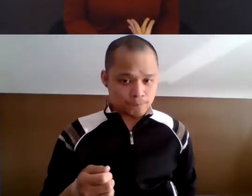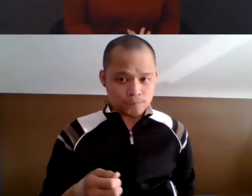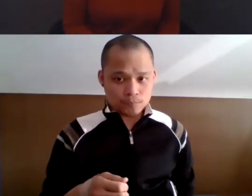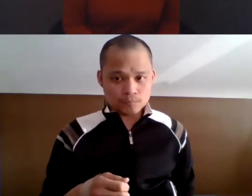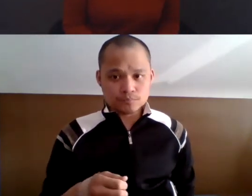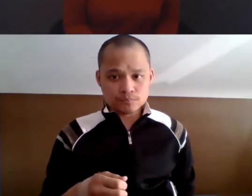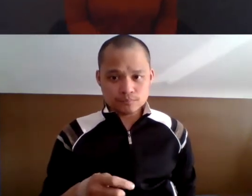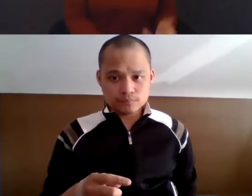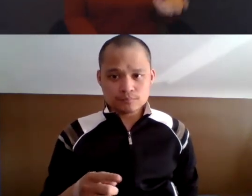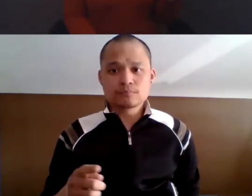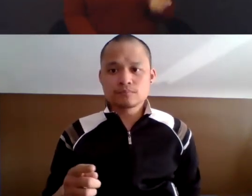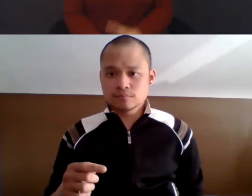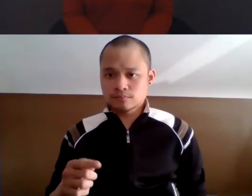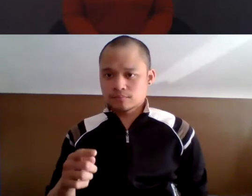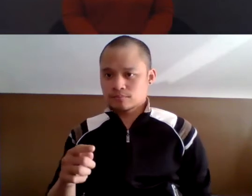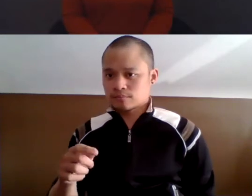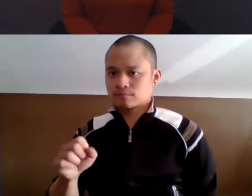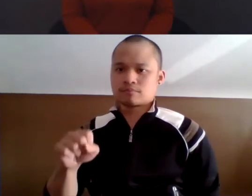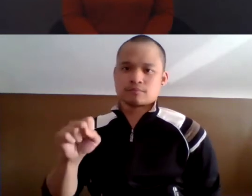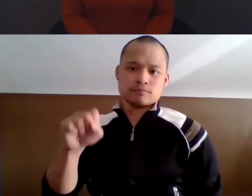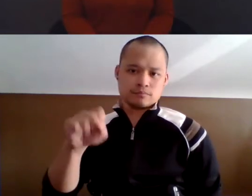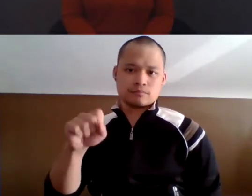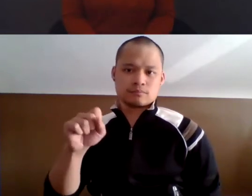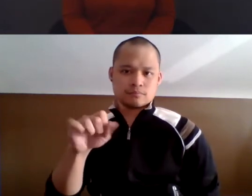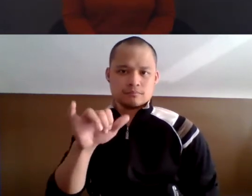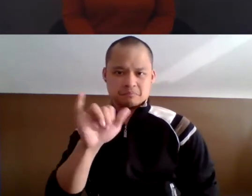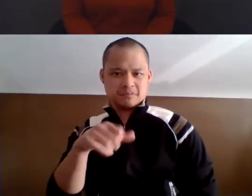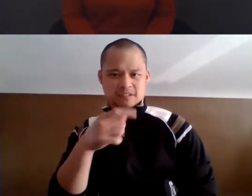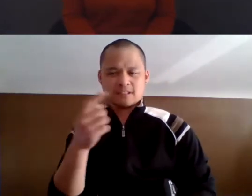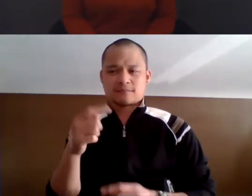represented accurately. And if Jordan, would you like to add to that?